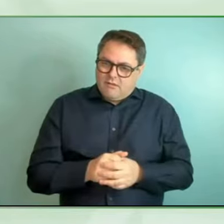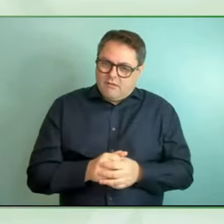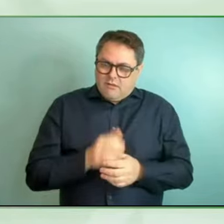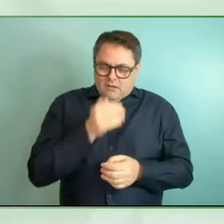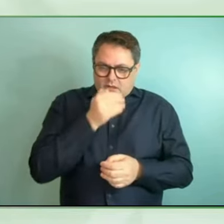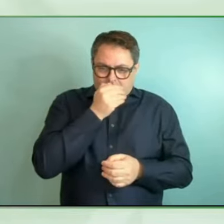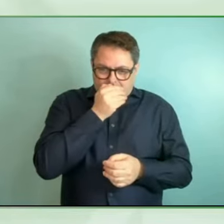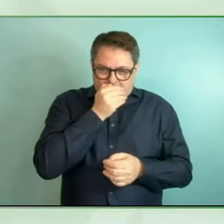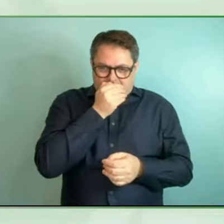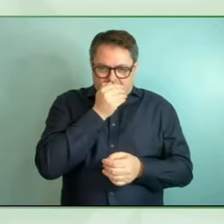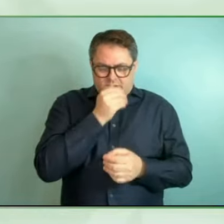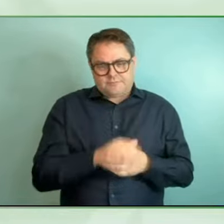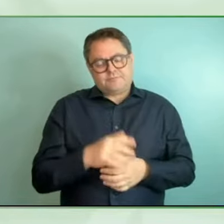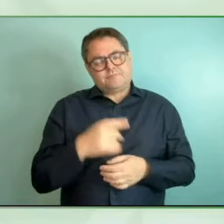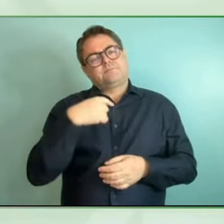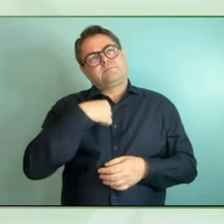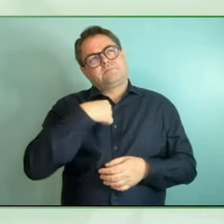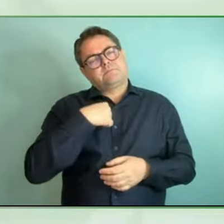Well, I will tell,